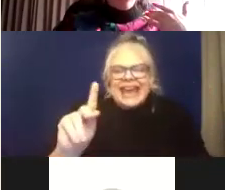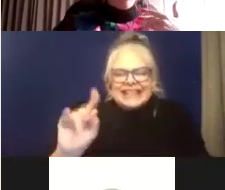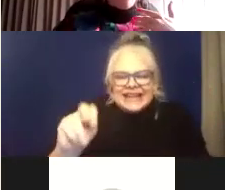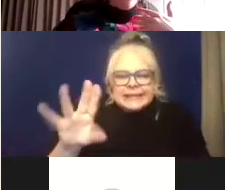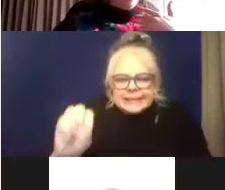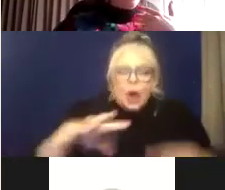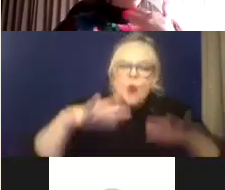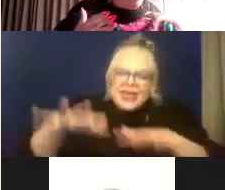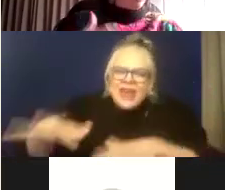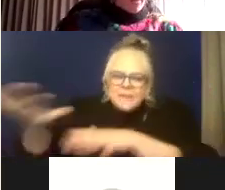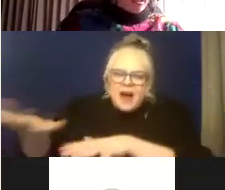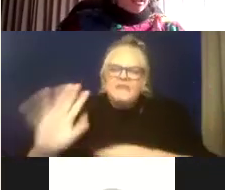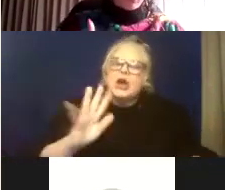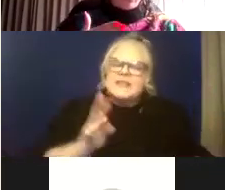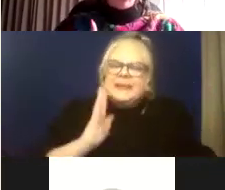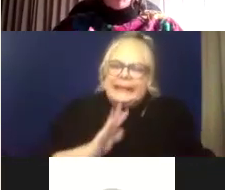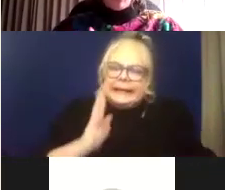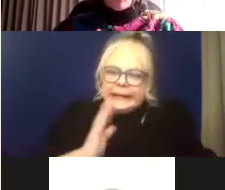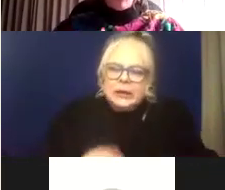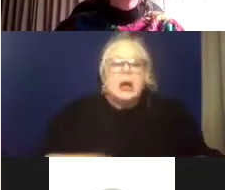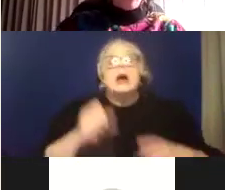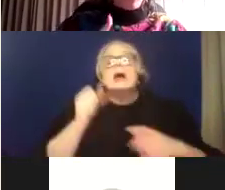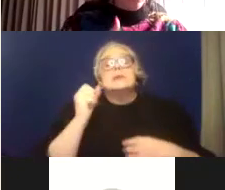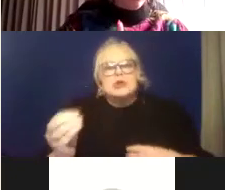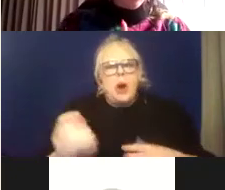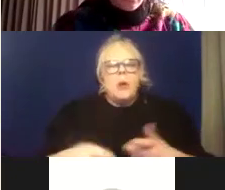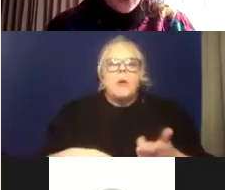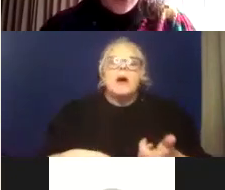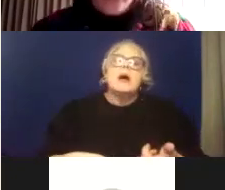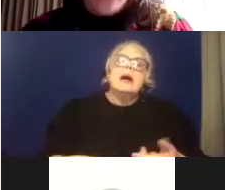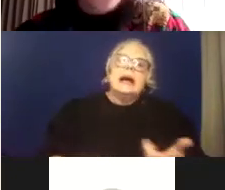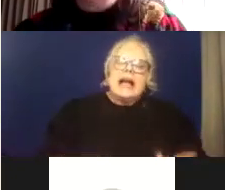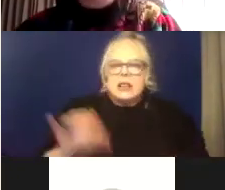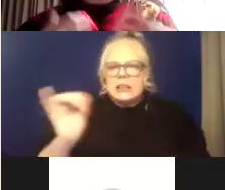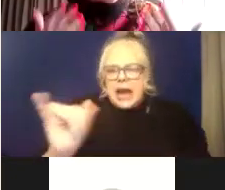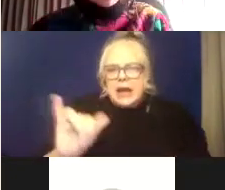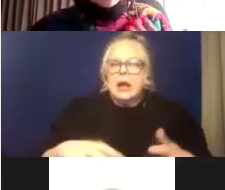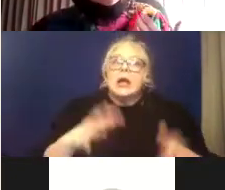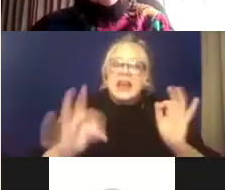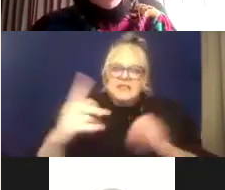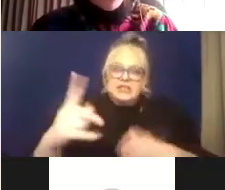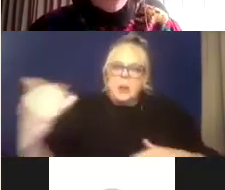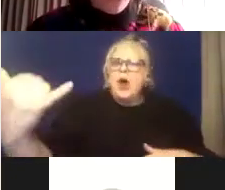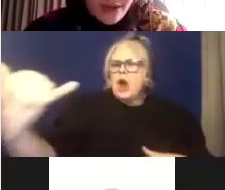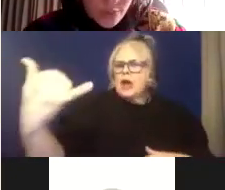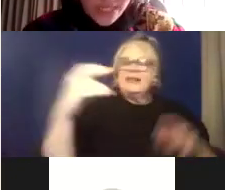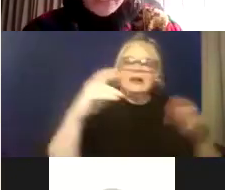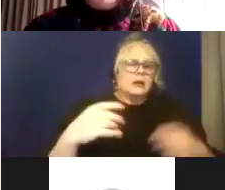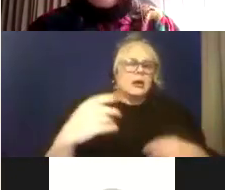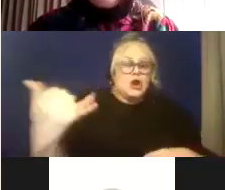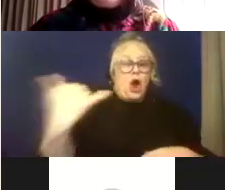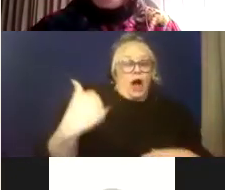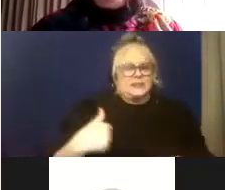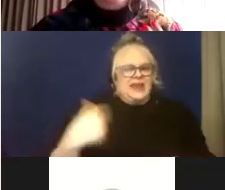call that is unexpected, particularly thinking about related to sextortion. Like if someone is threatening you over the phone for any